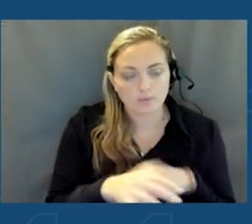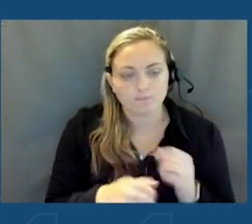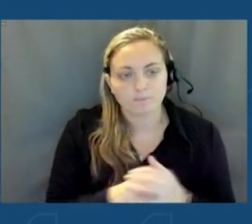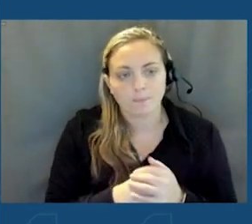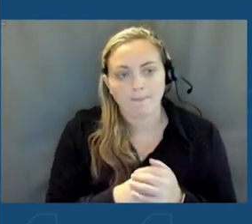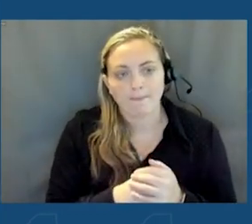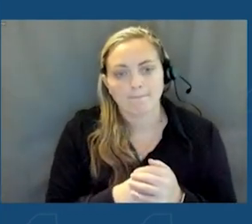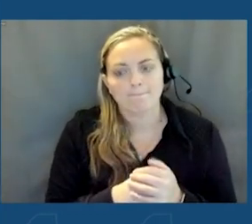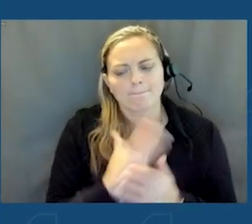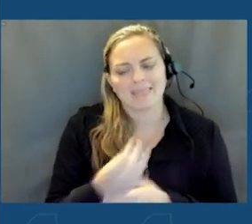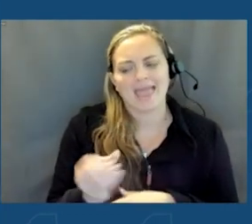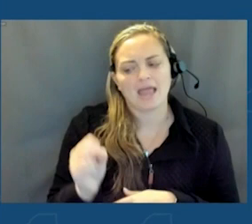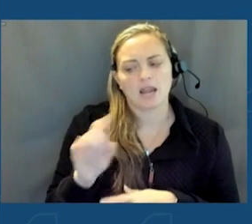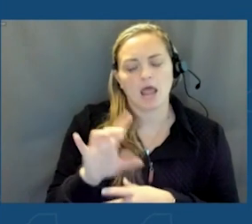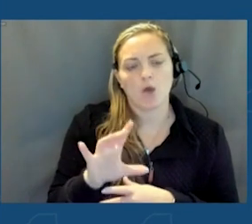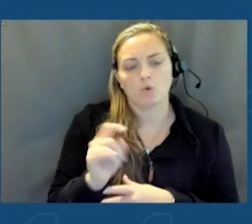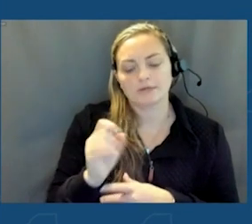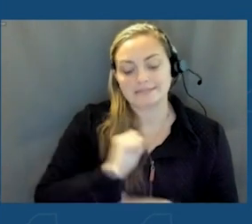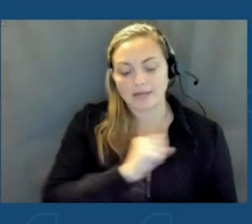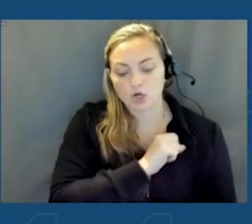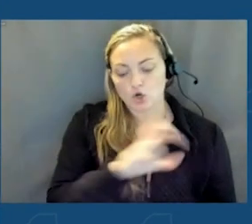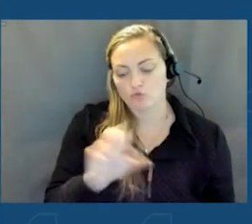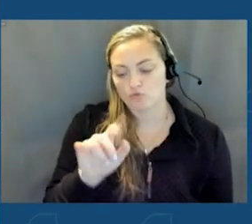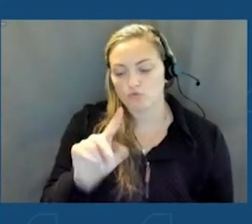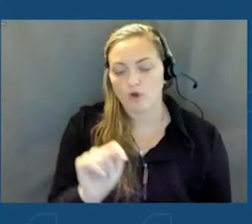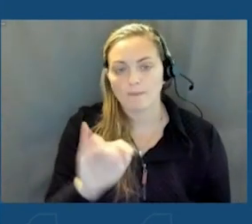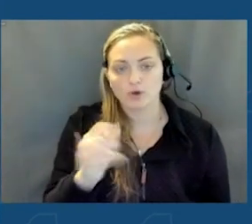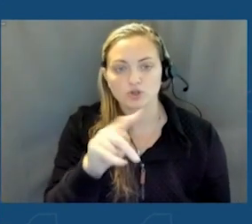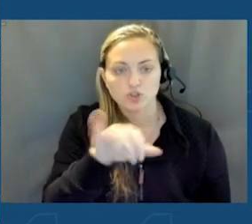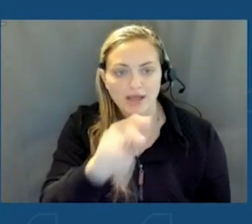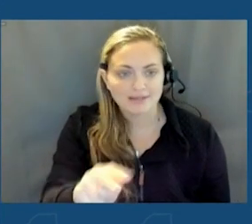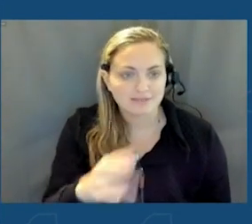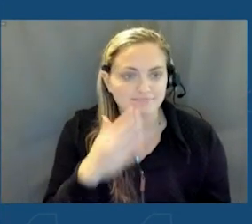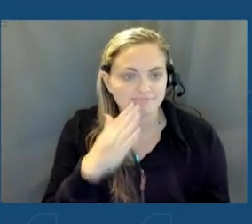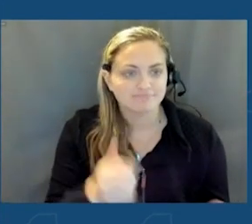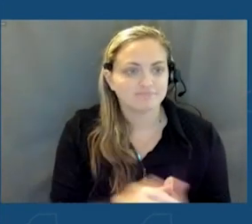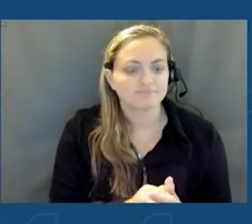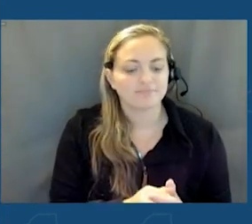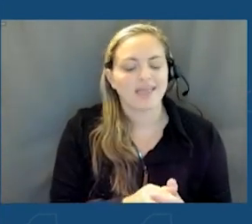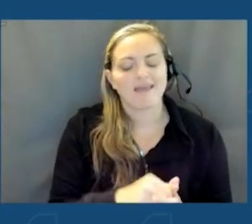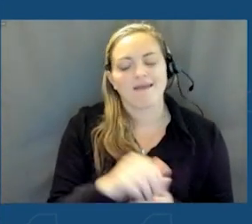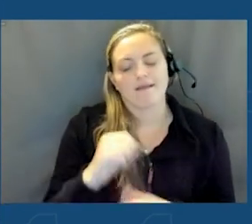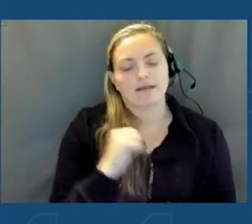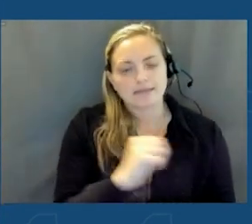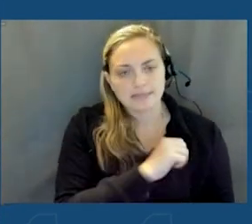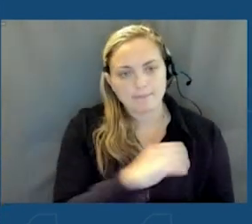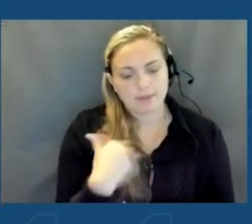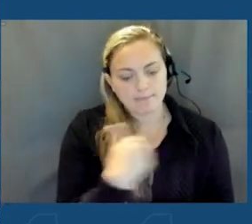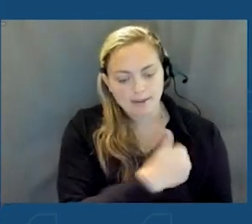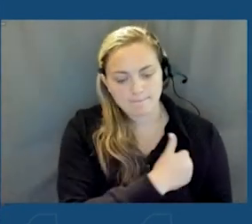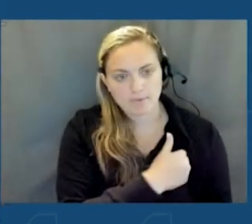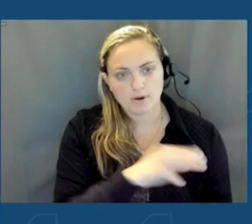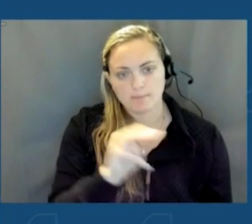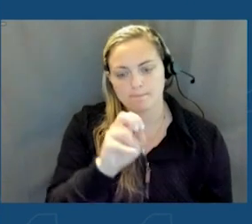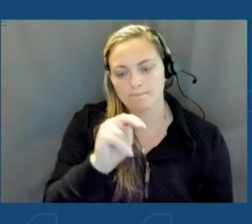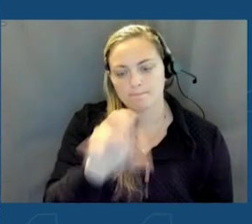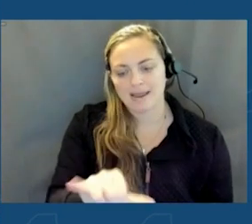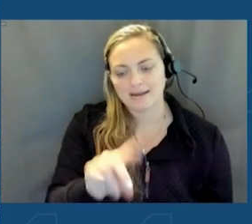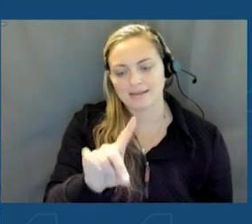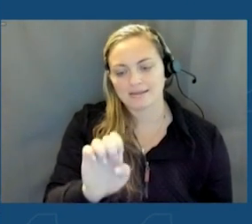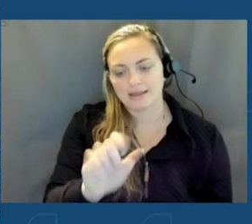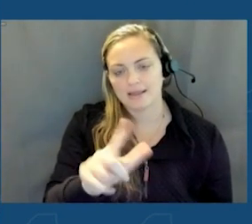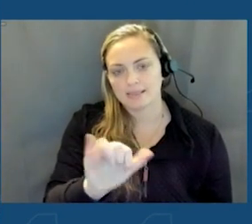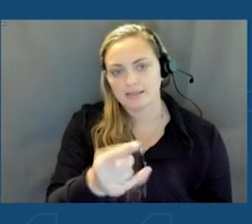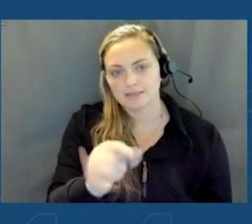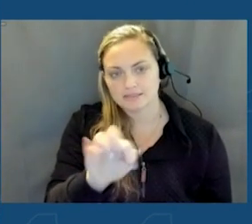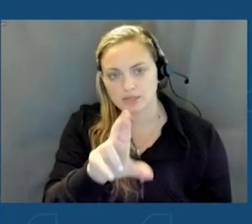as our Senator Robert Jackson has joined us, Senator Jackson, and Assembly Member Manny De Los Santos. So I want to thank him for being